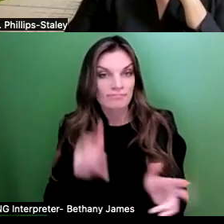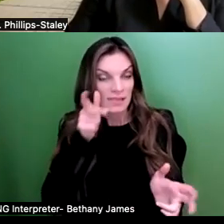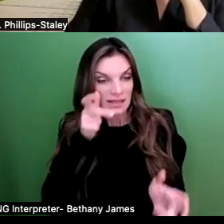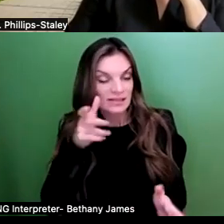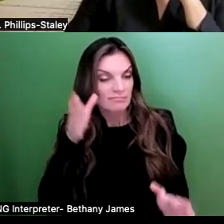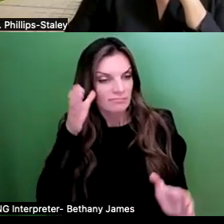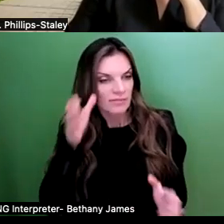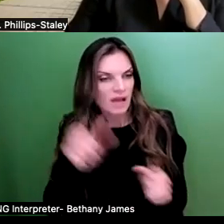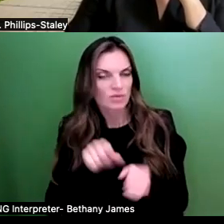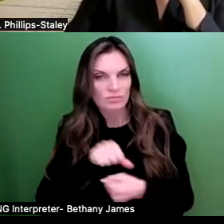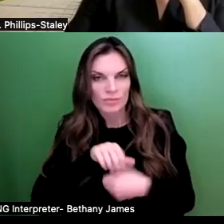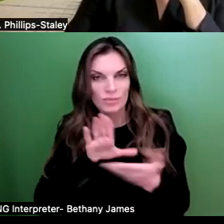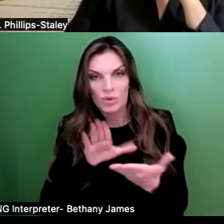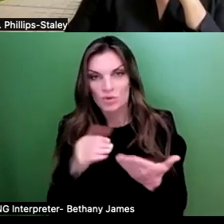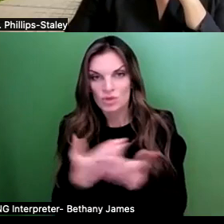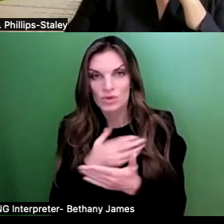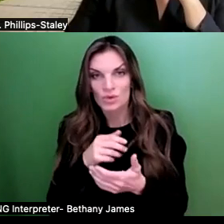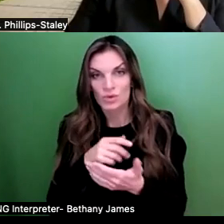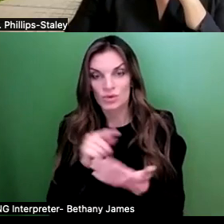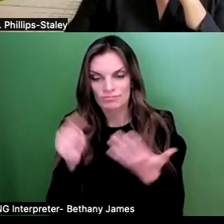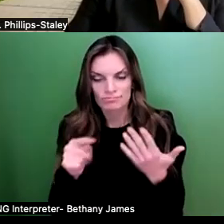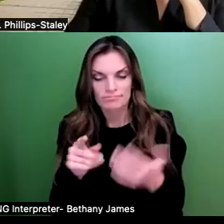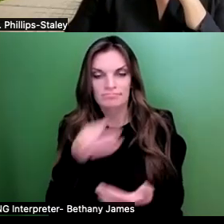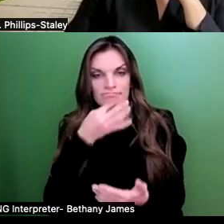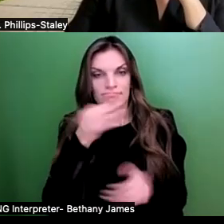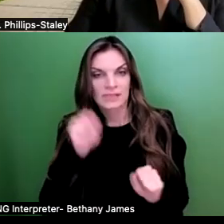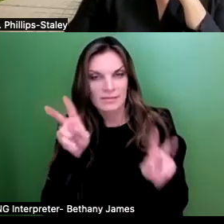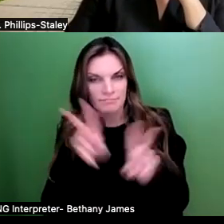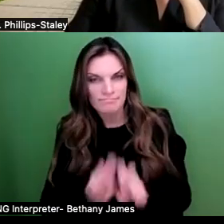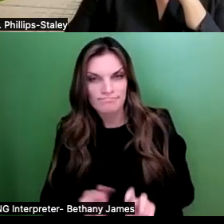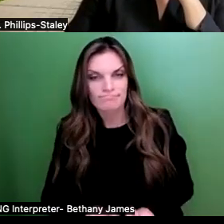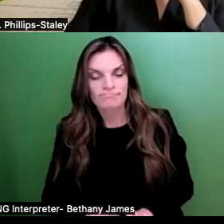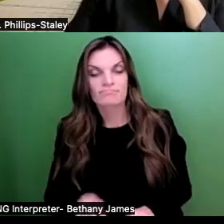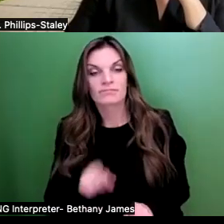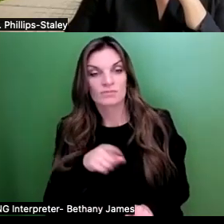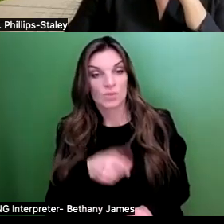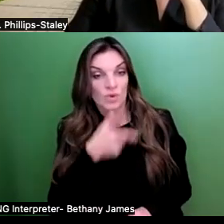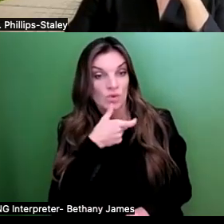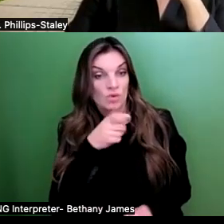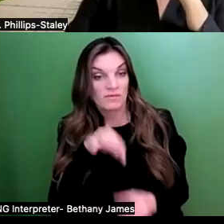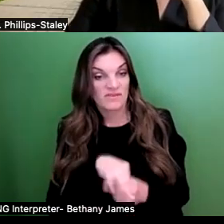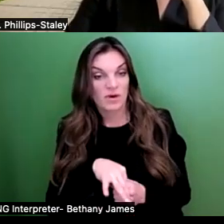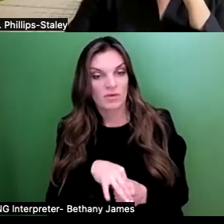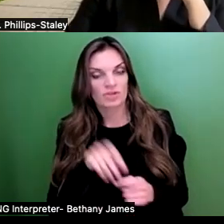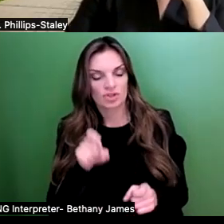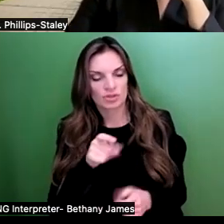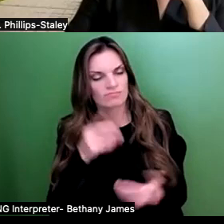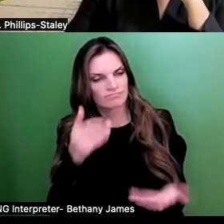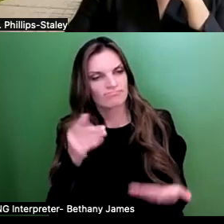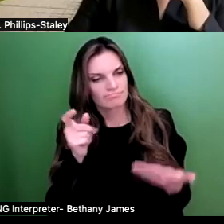ways of approaching things and critically analyzing things, I would encourage you to consider my ticket